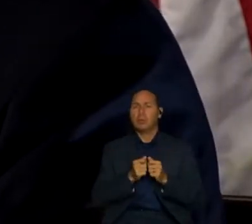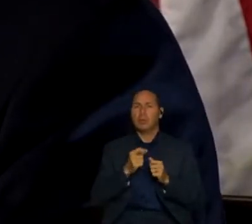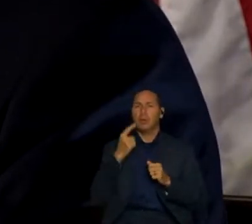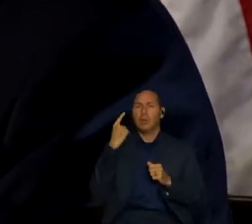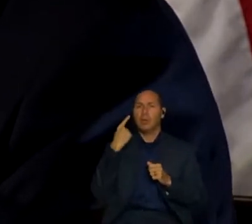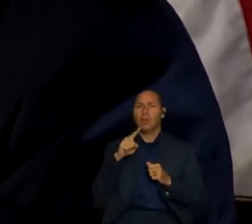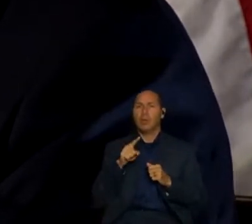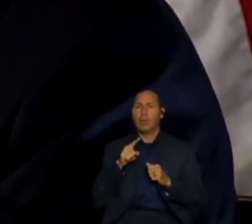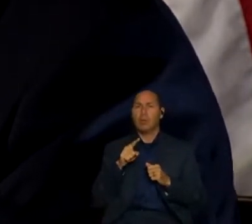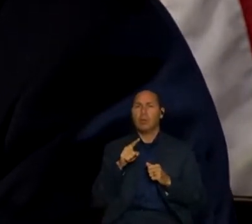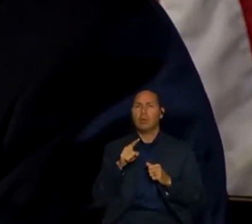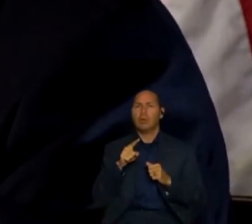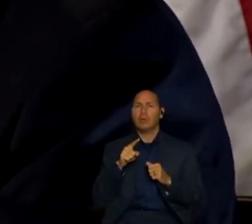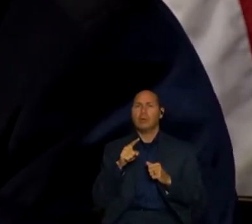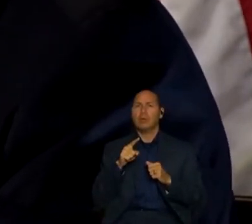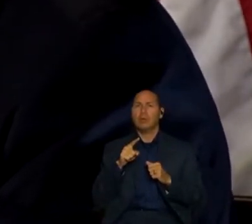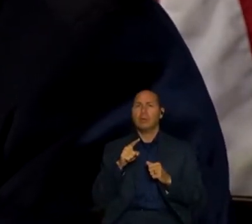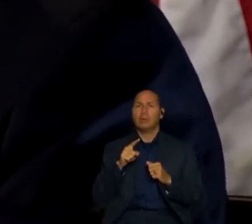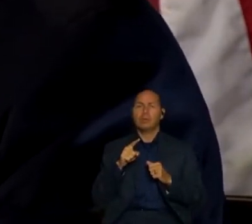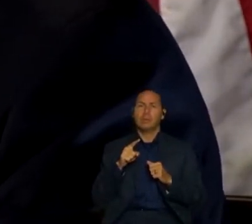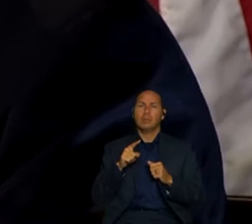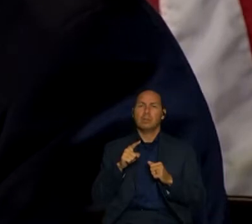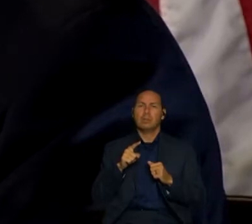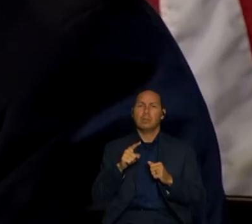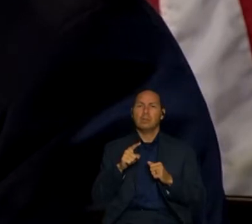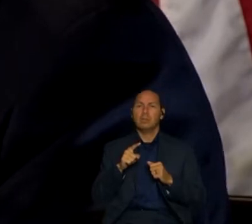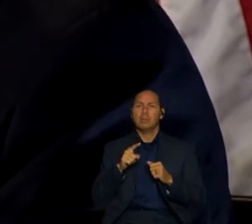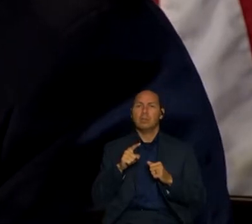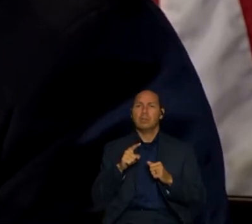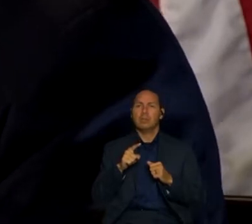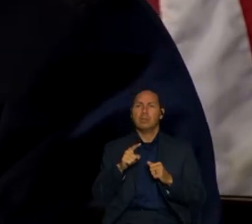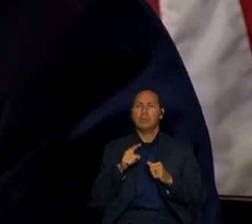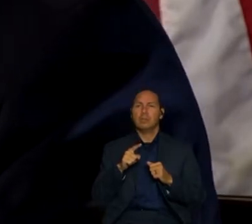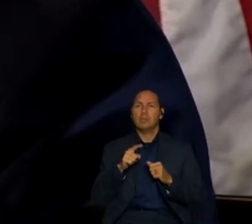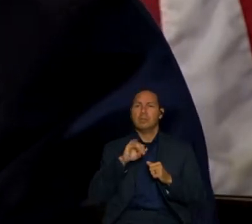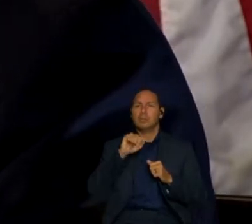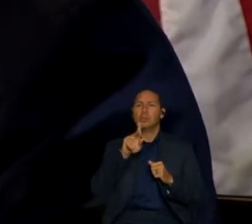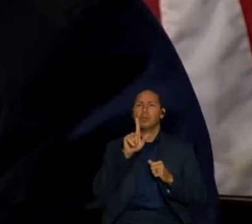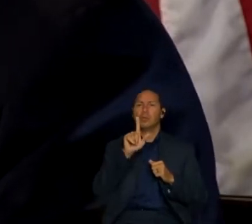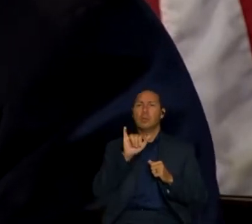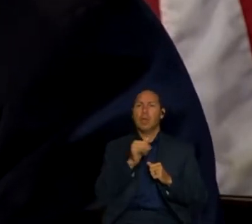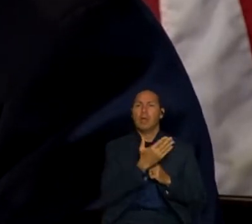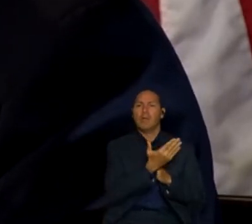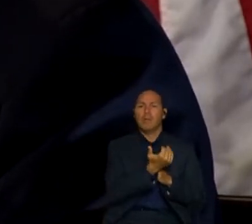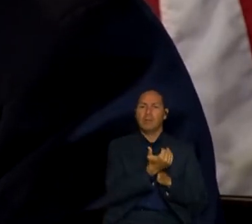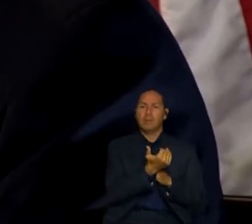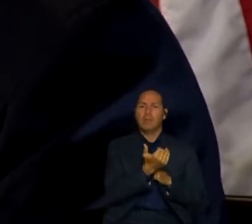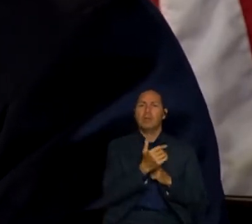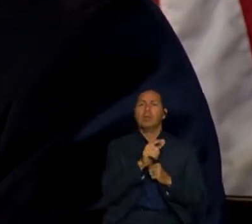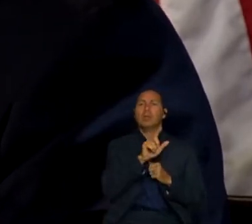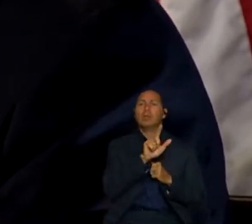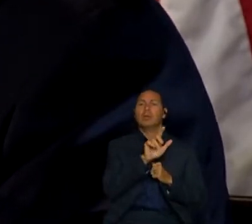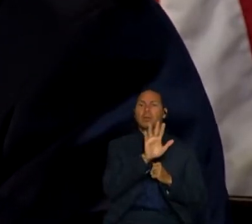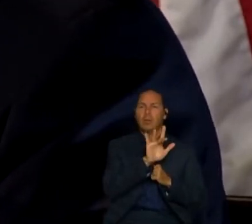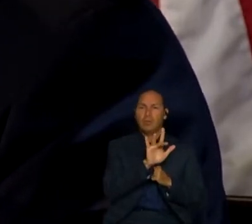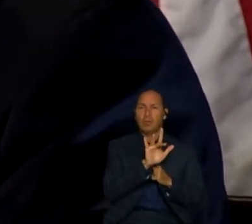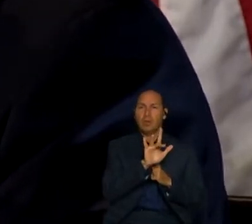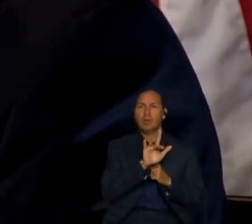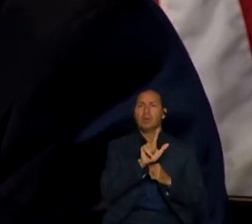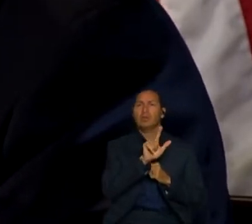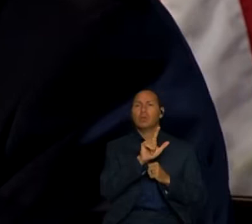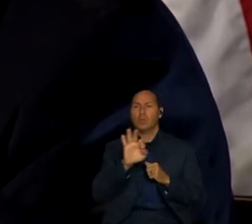from executive sessions that were held on July 15, July 25, July